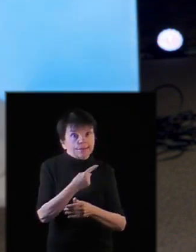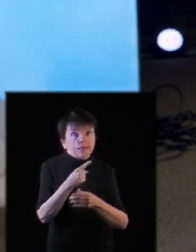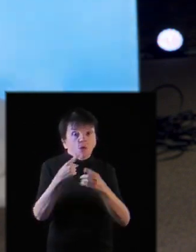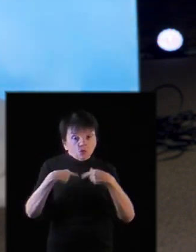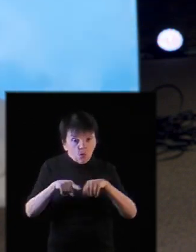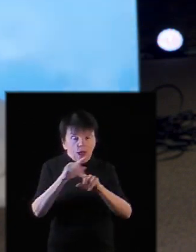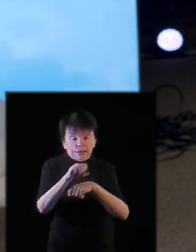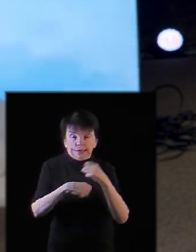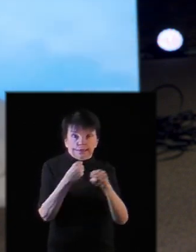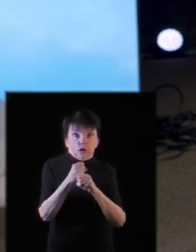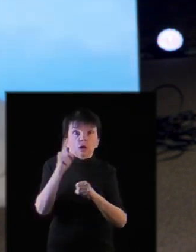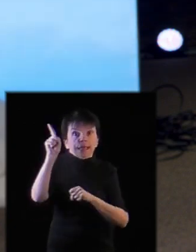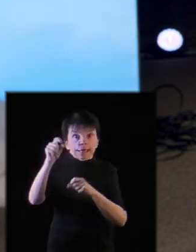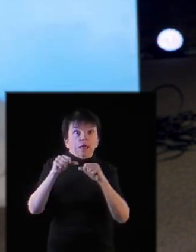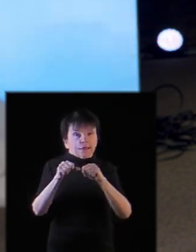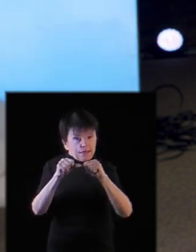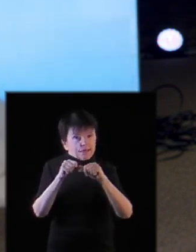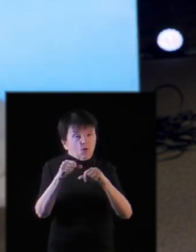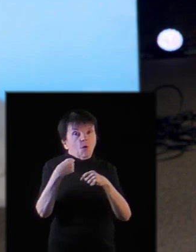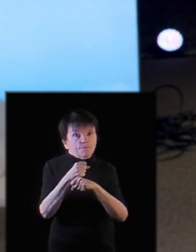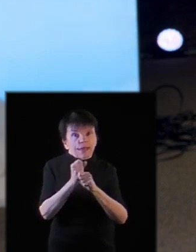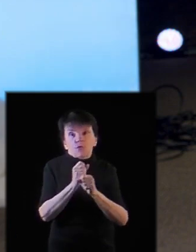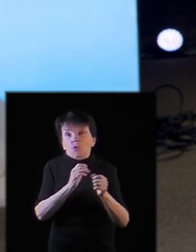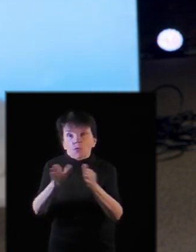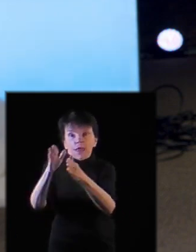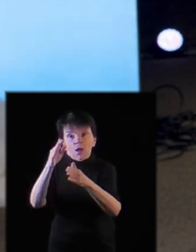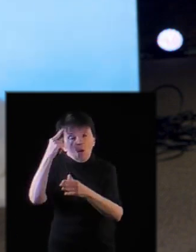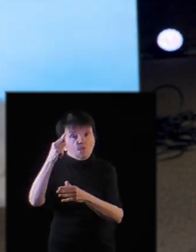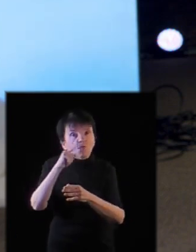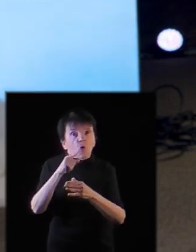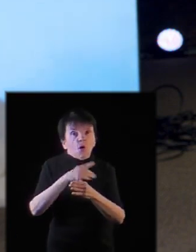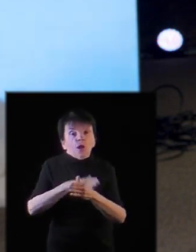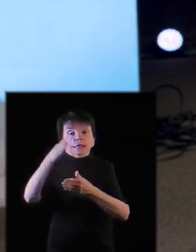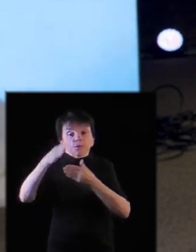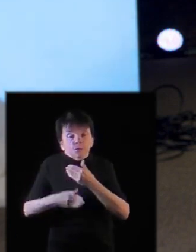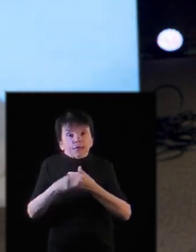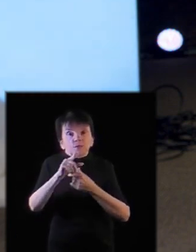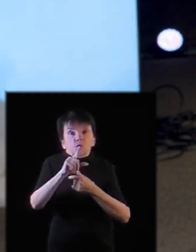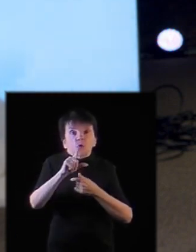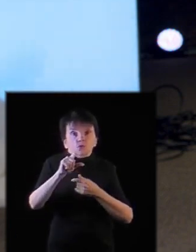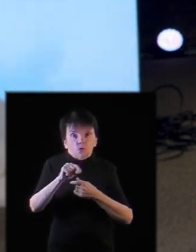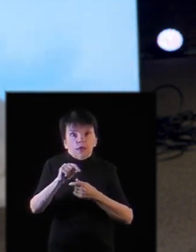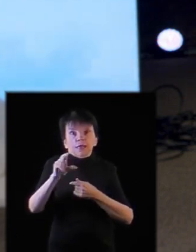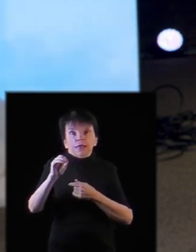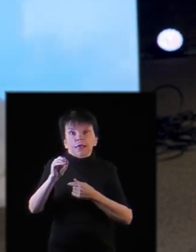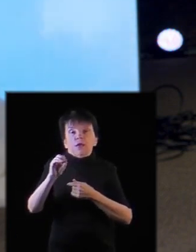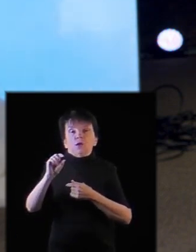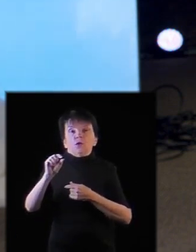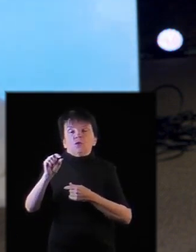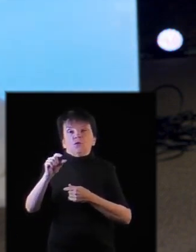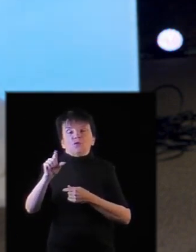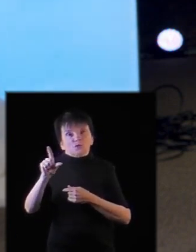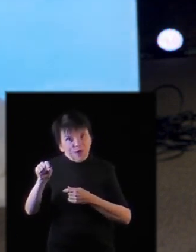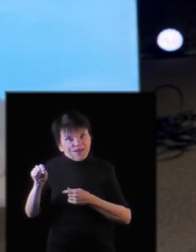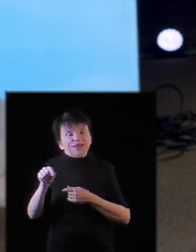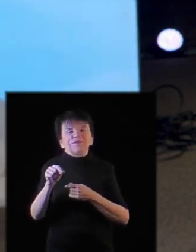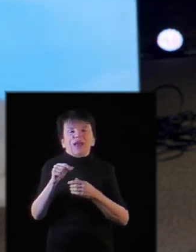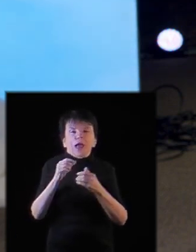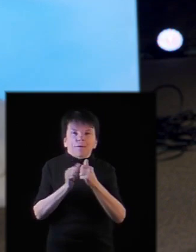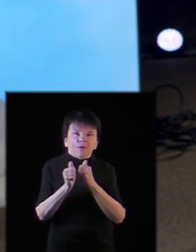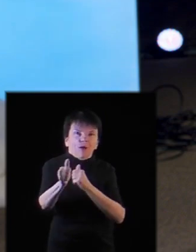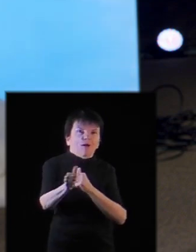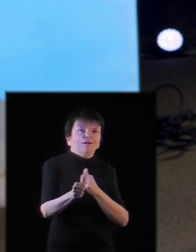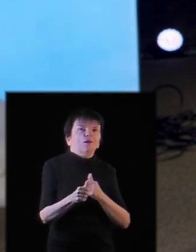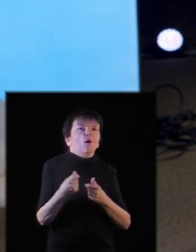that he will continue to make a way for the rest of 2020 and beyond. Today, as we reflect on God's goodness, I